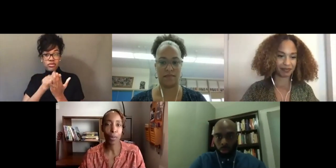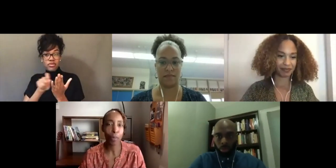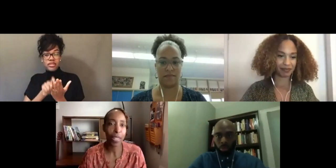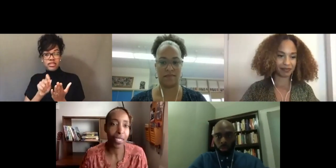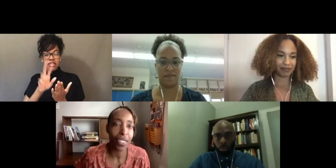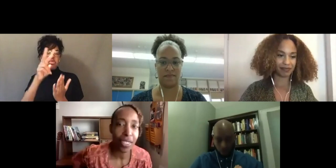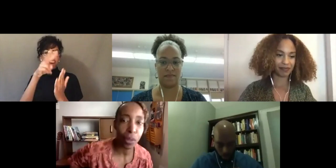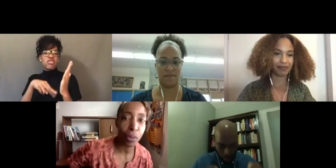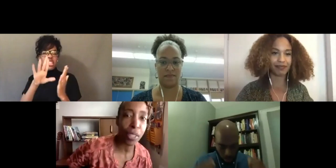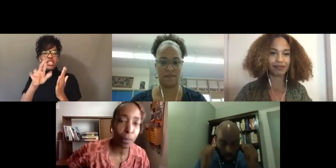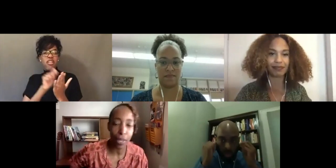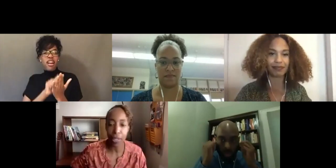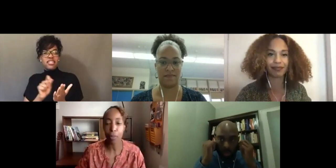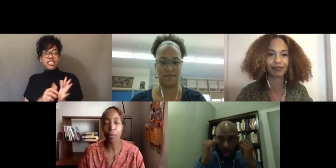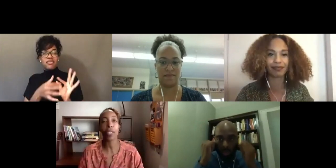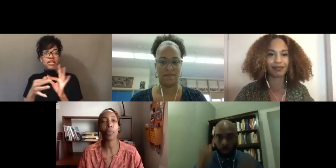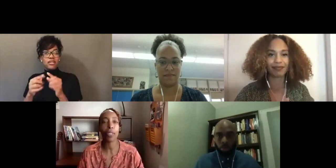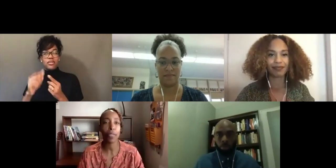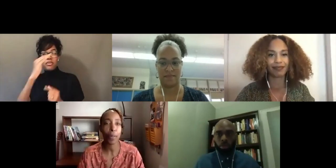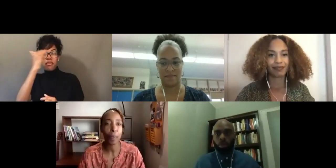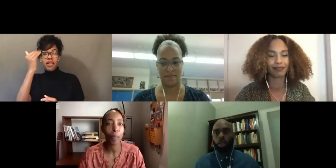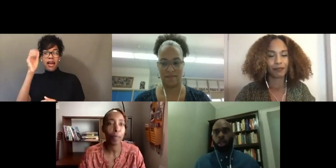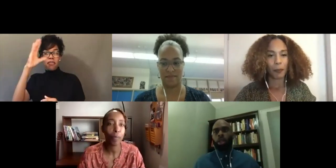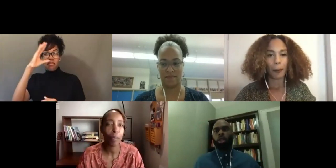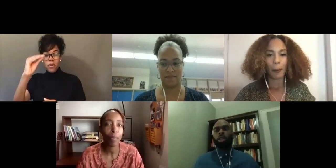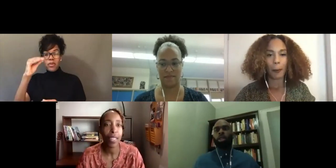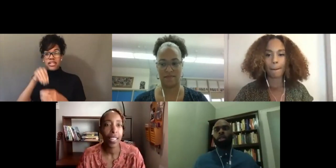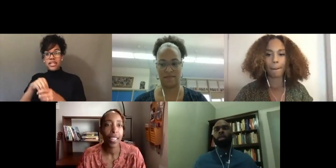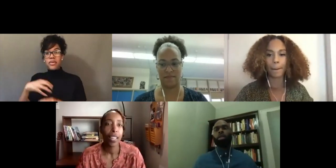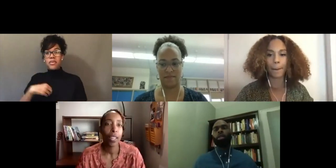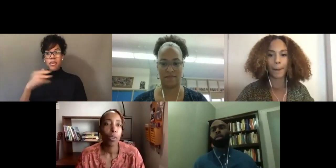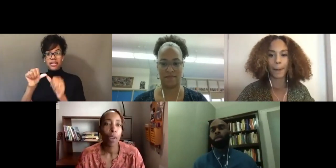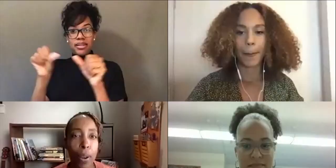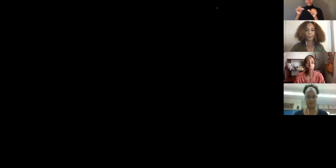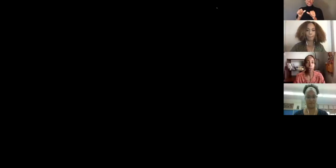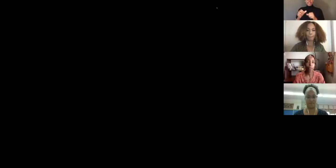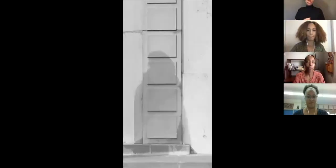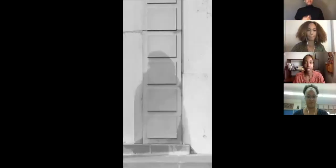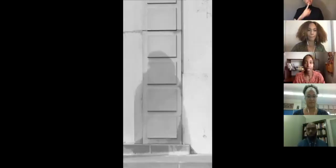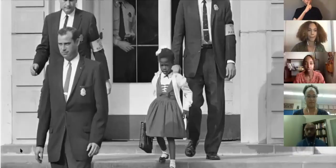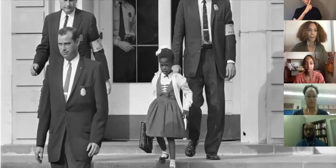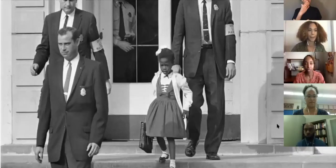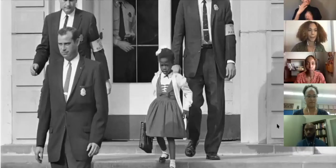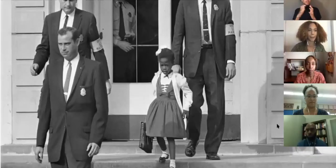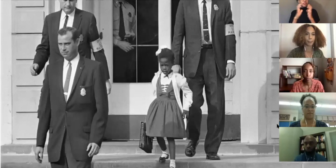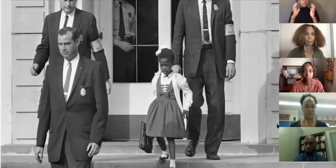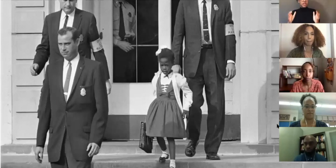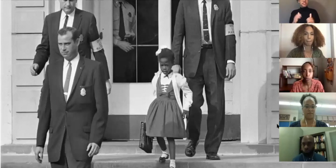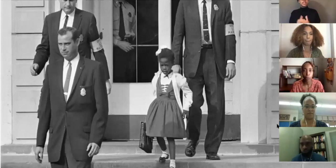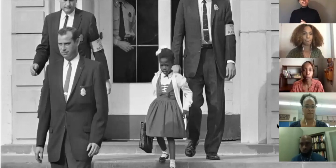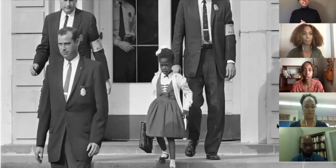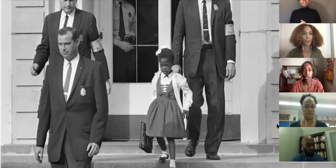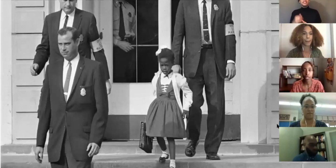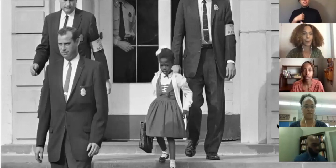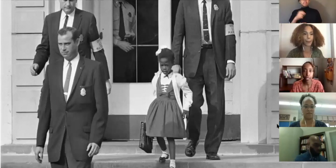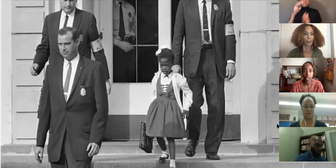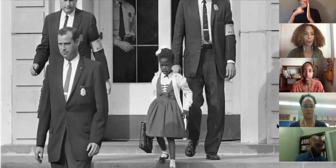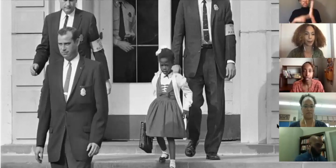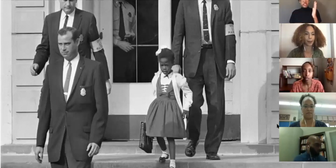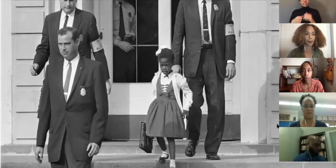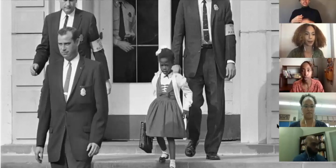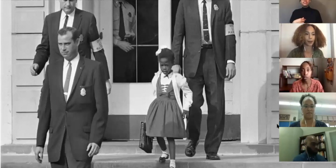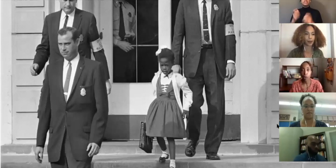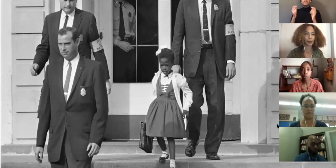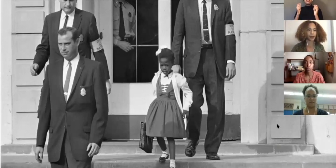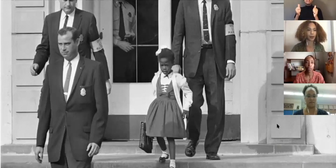you so much. So good to be here with each one of you. Right away, I recognized her, Ruby Bridges,